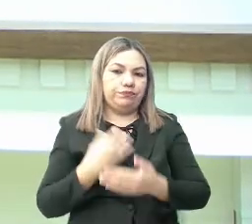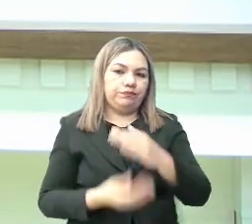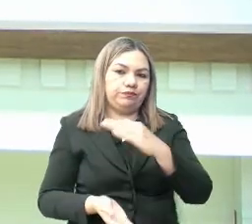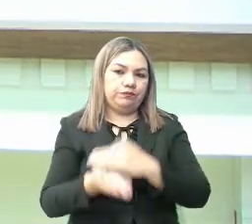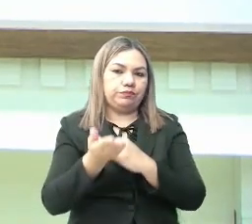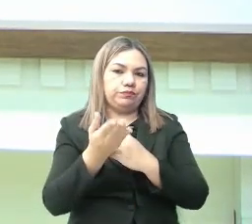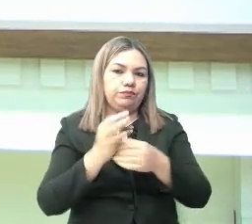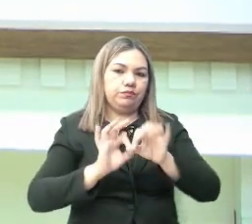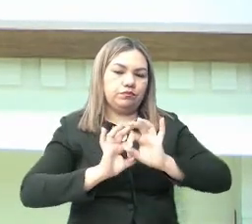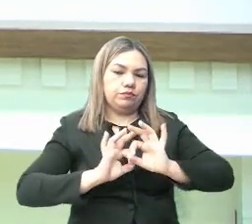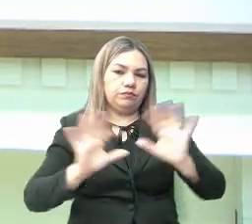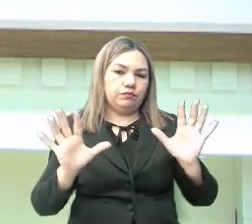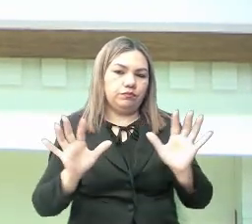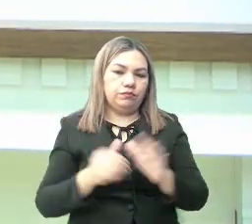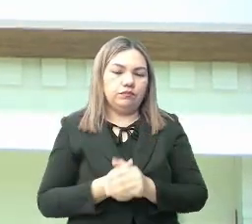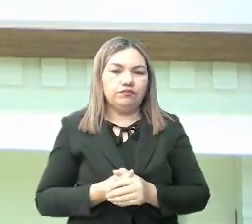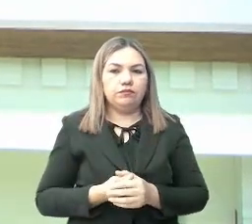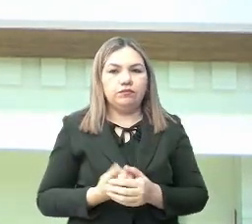there was a